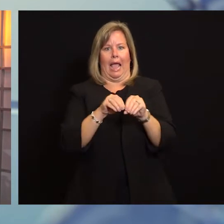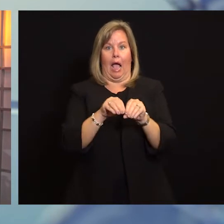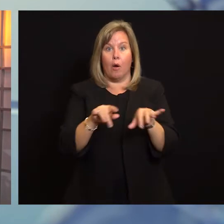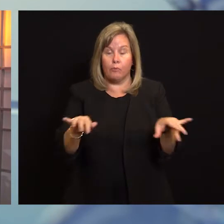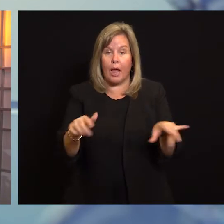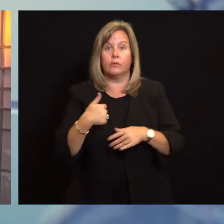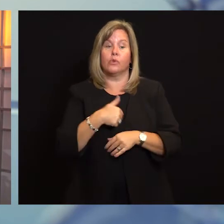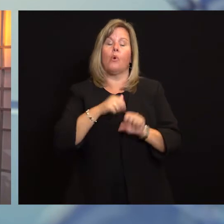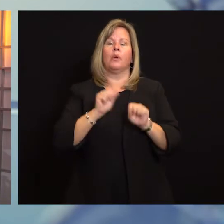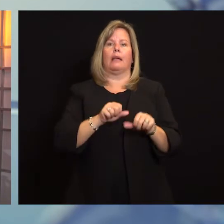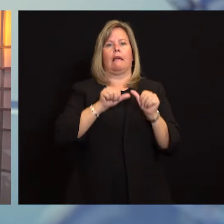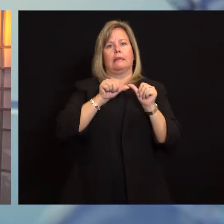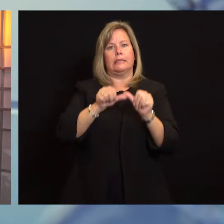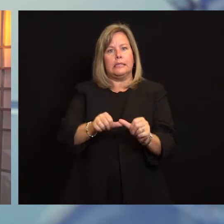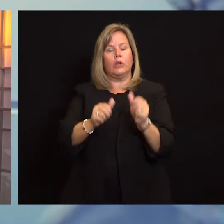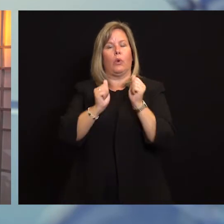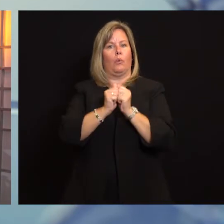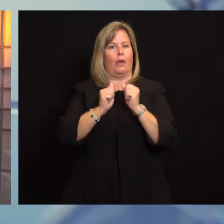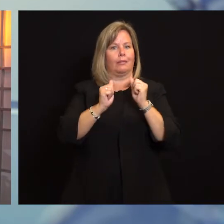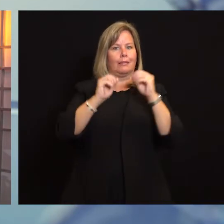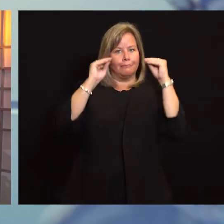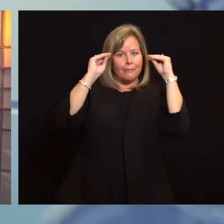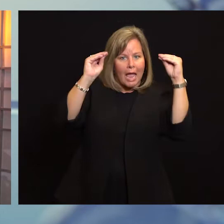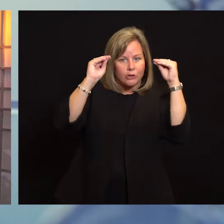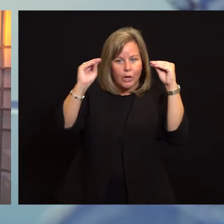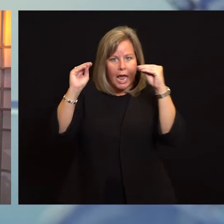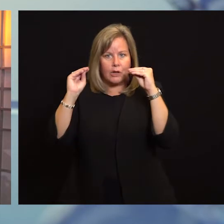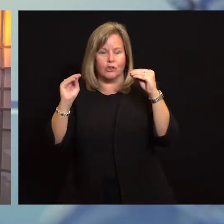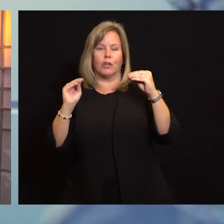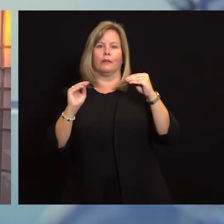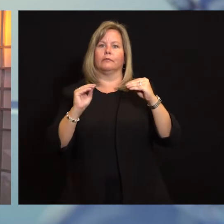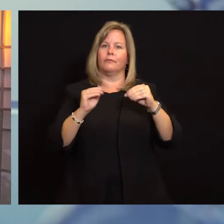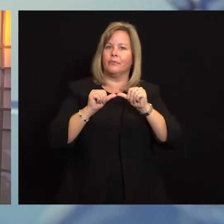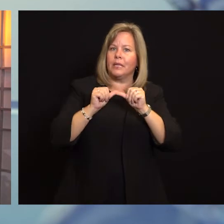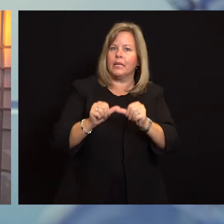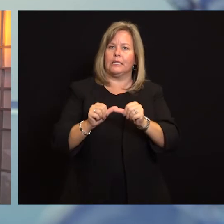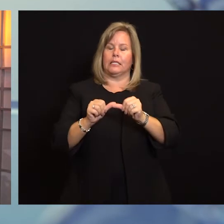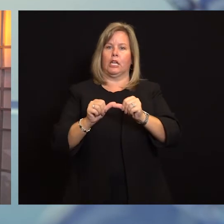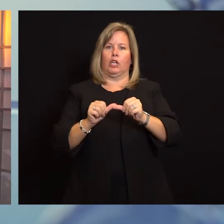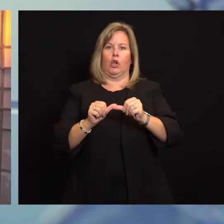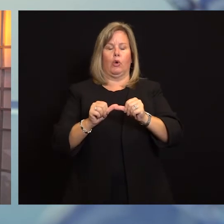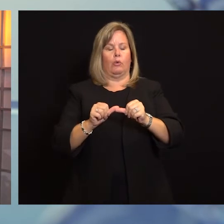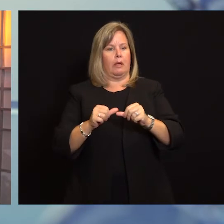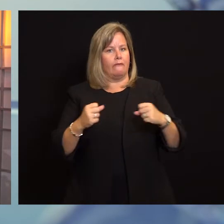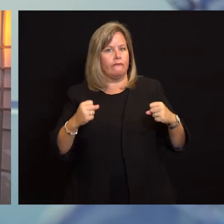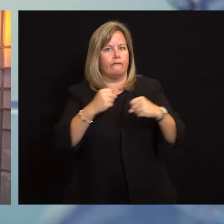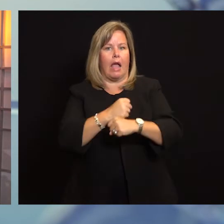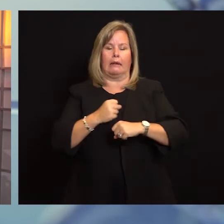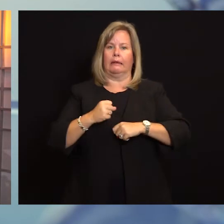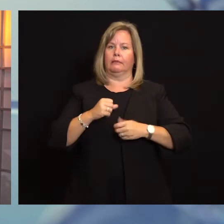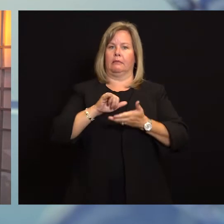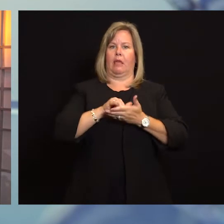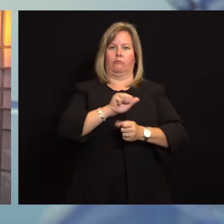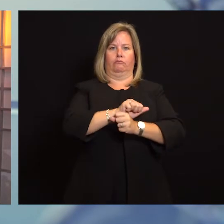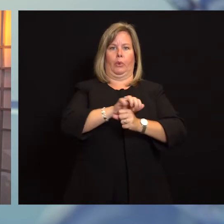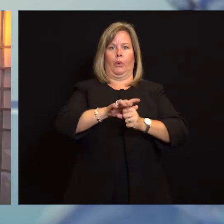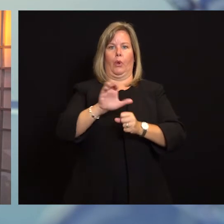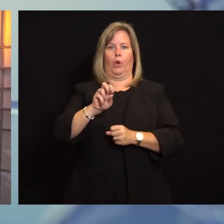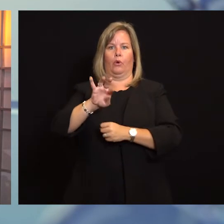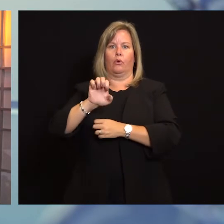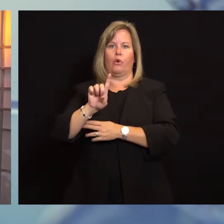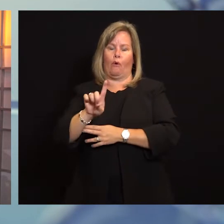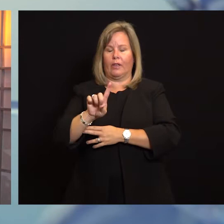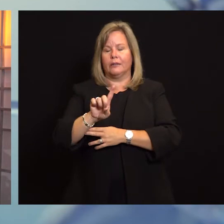can continue with education and we can continue fighting this COVID-19 pandemic in a responsible way that serves all of our